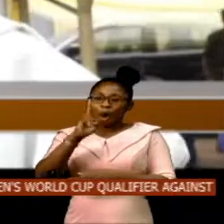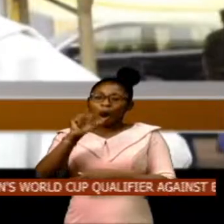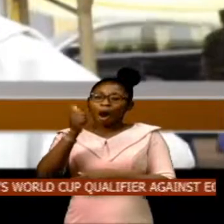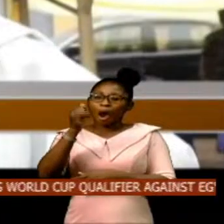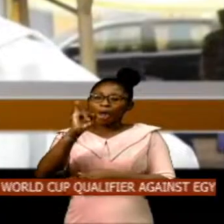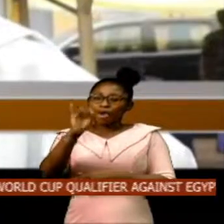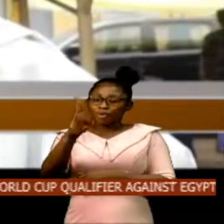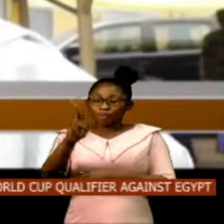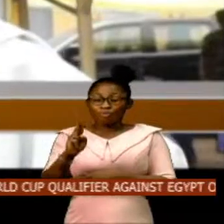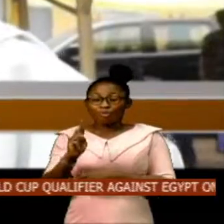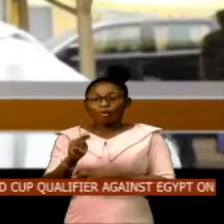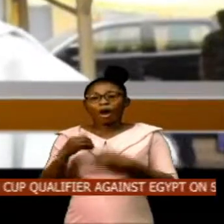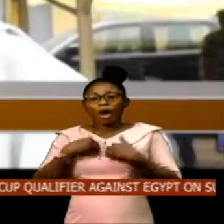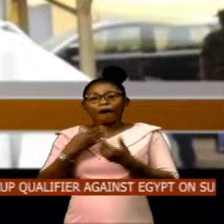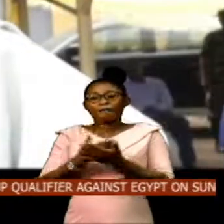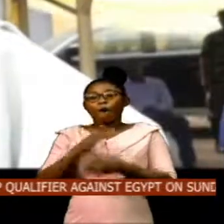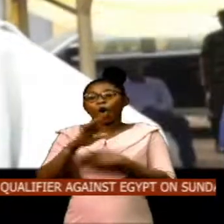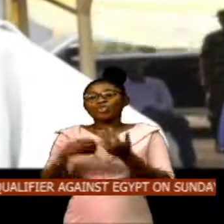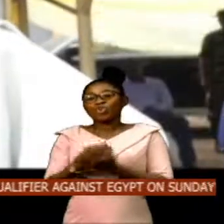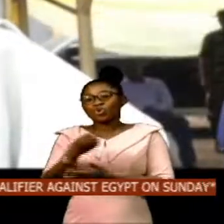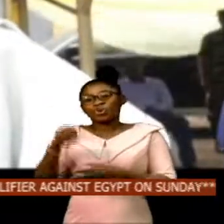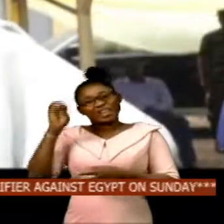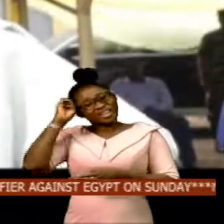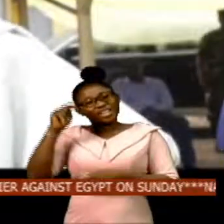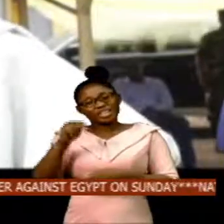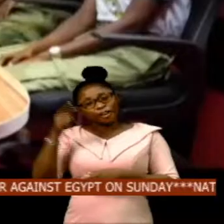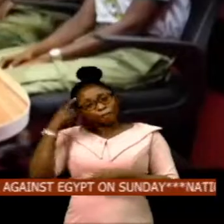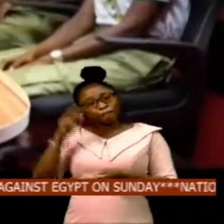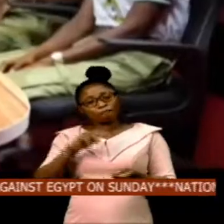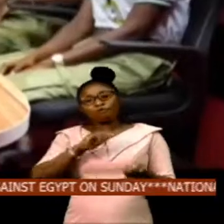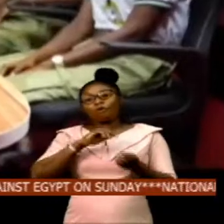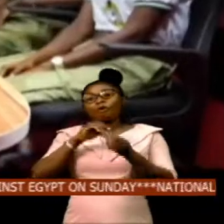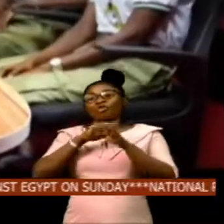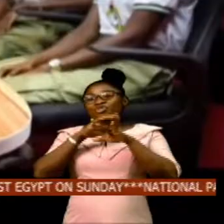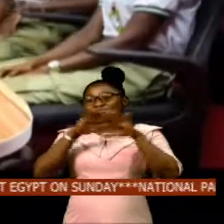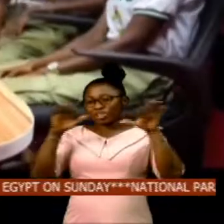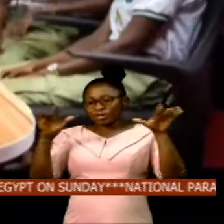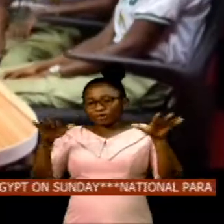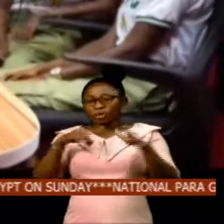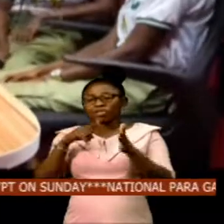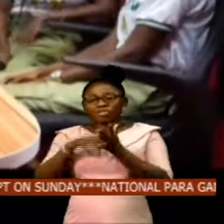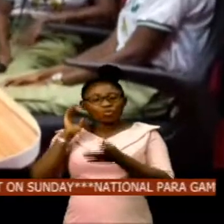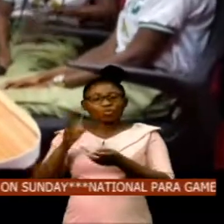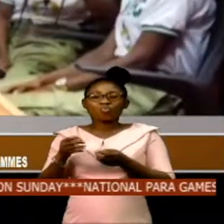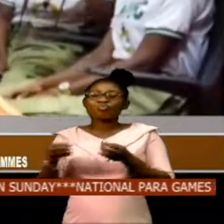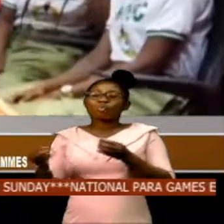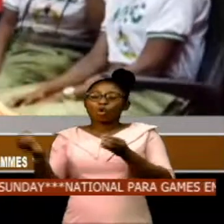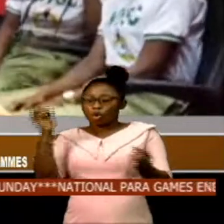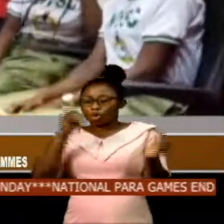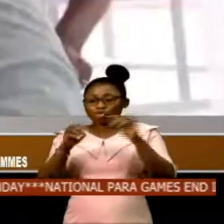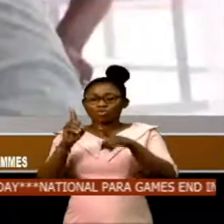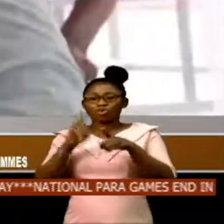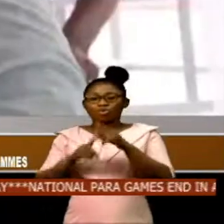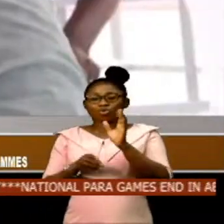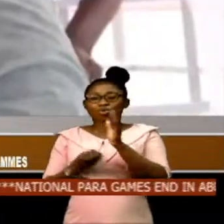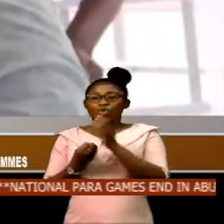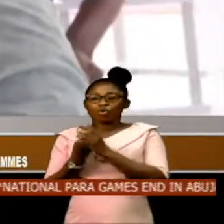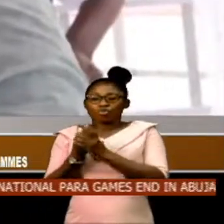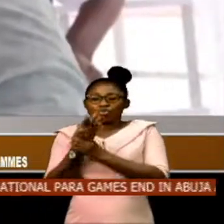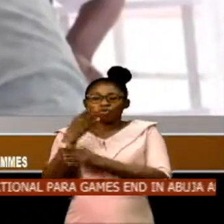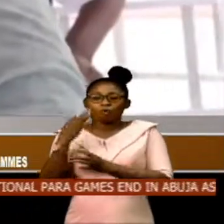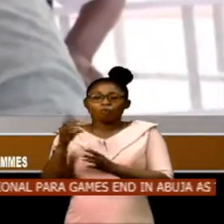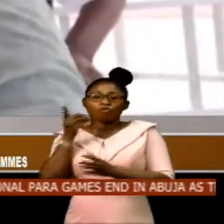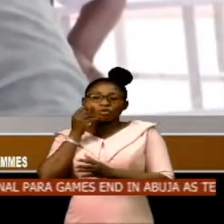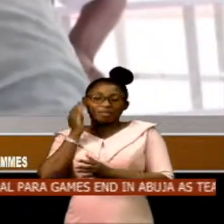acquired all of the equipment that he needed for transmission. And this will in turn contribute to the gross domestic